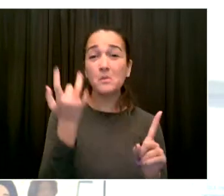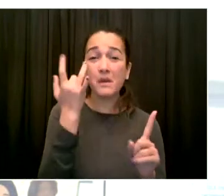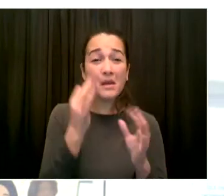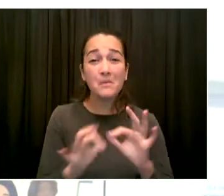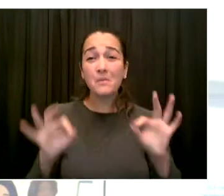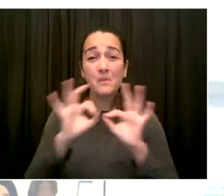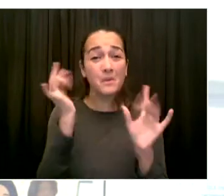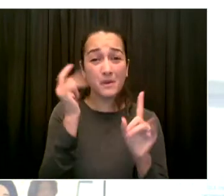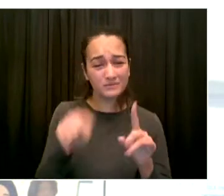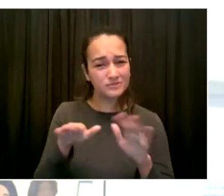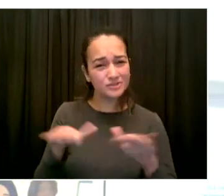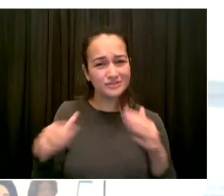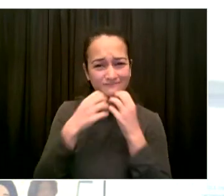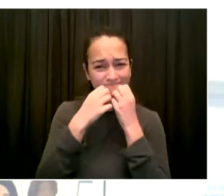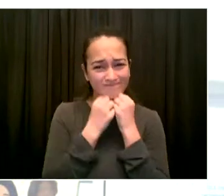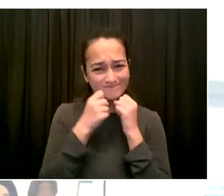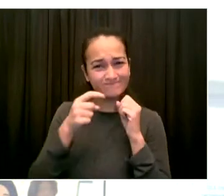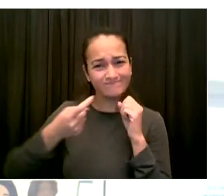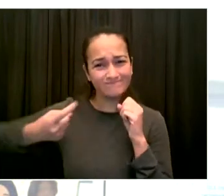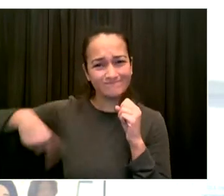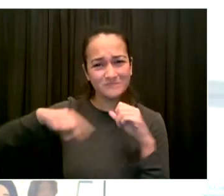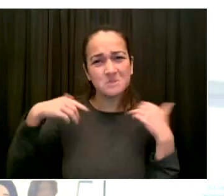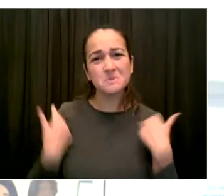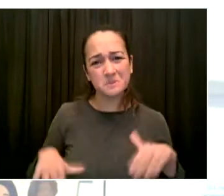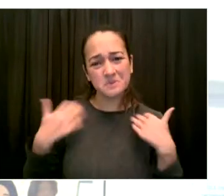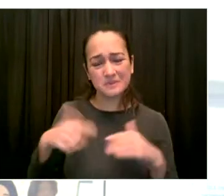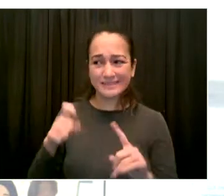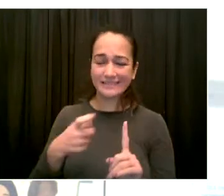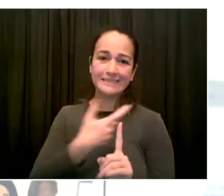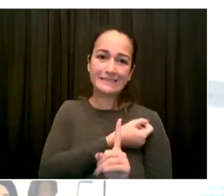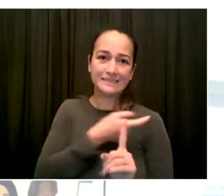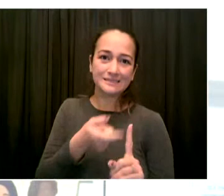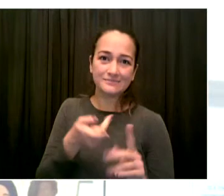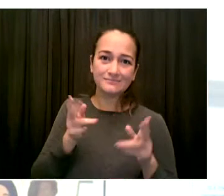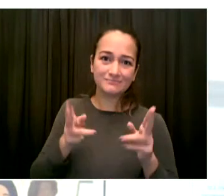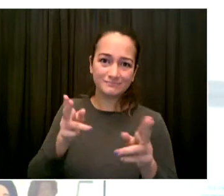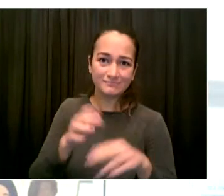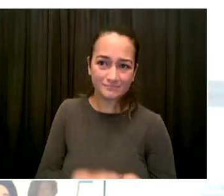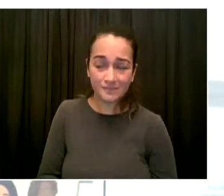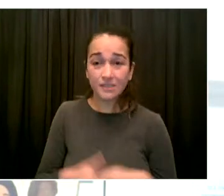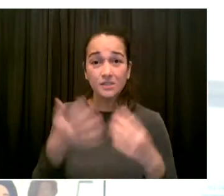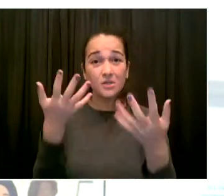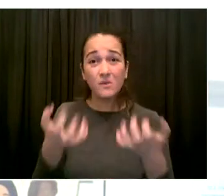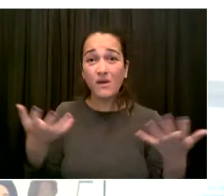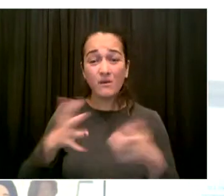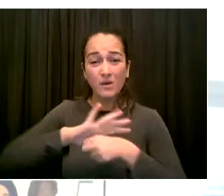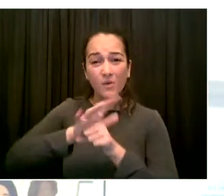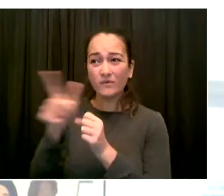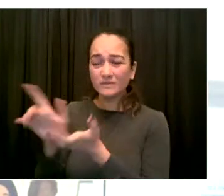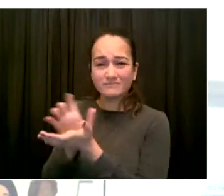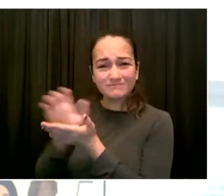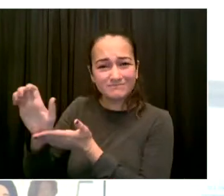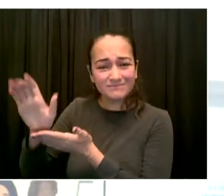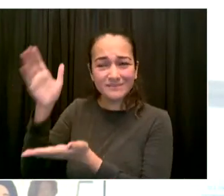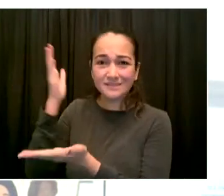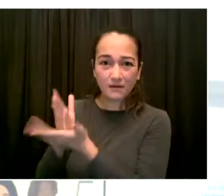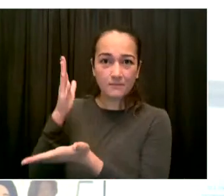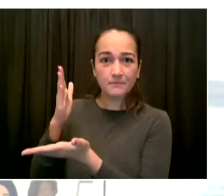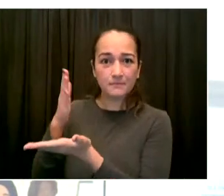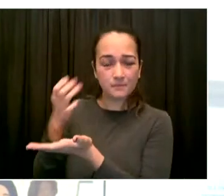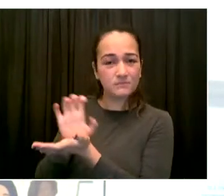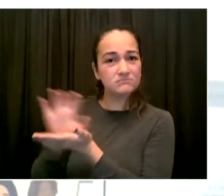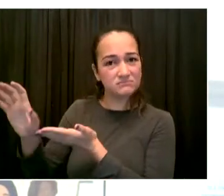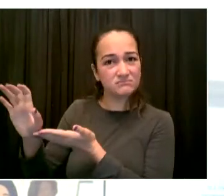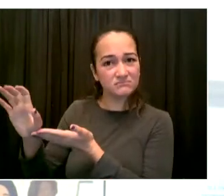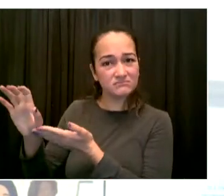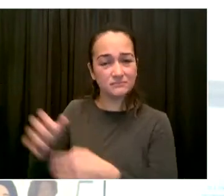that I get so commonly from parents who are worried, from people who want to make sure that the benefits of vaccination extend